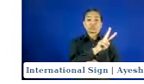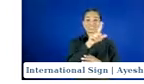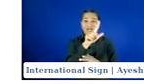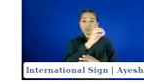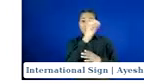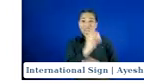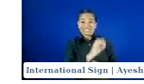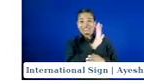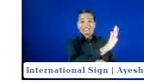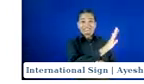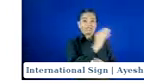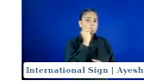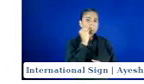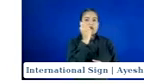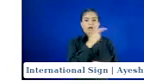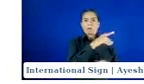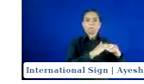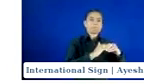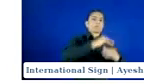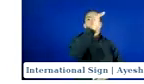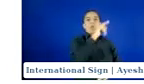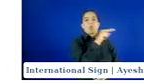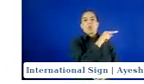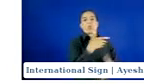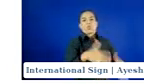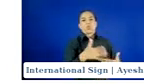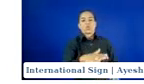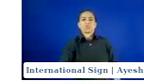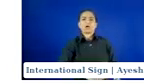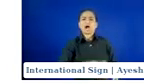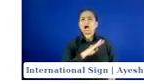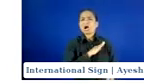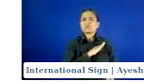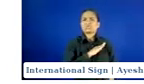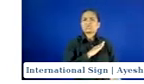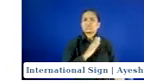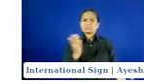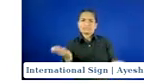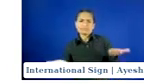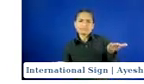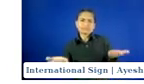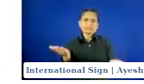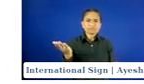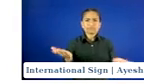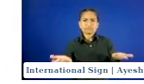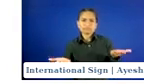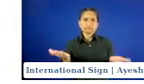of 80 plus, the gap is almost 2 times. And regarding the